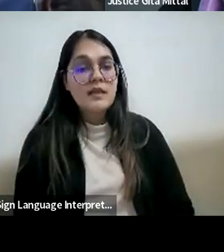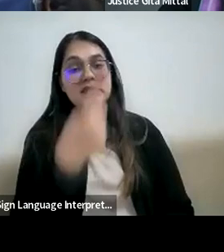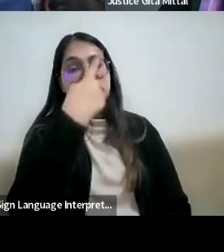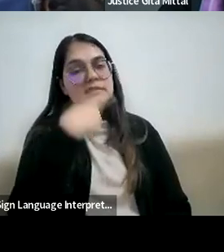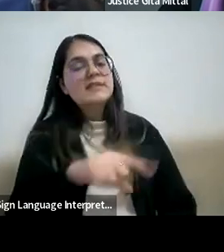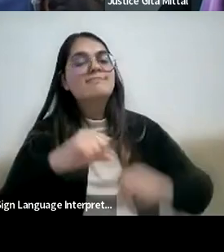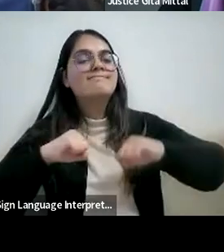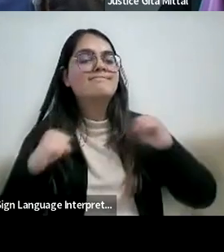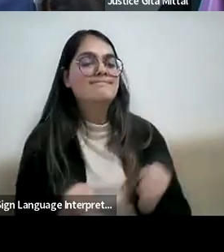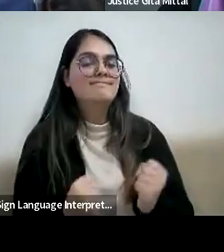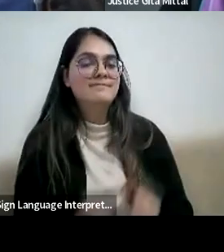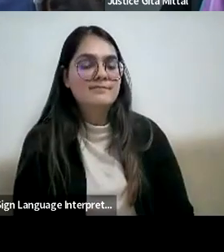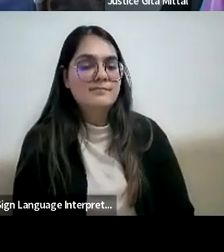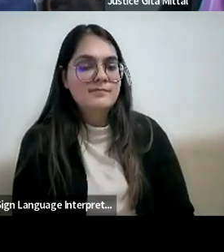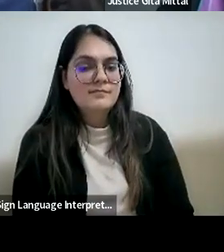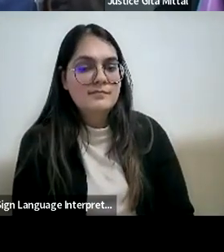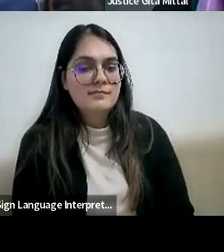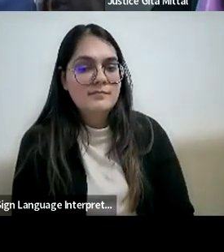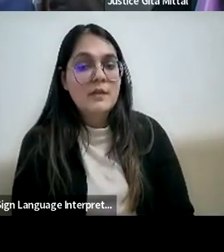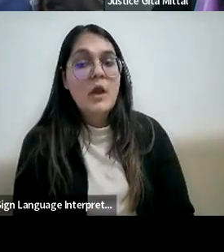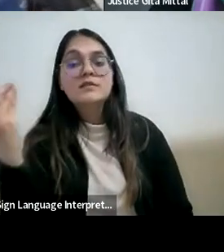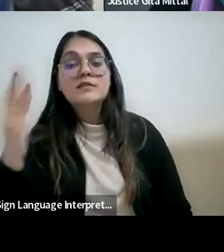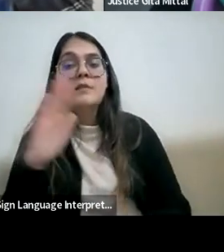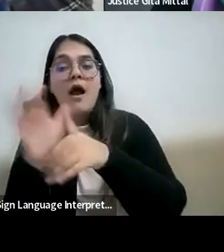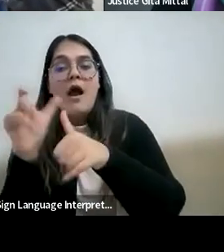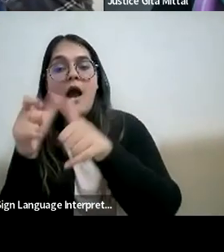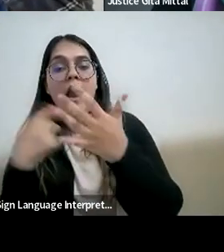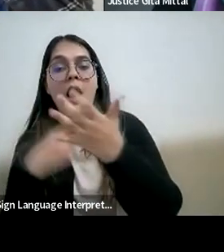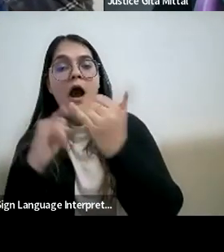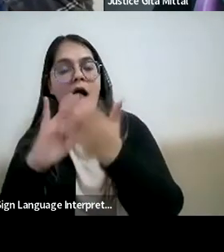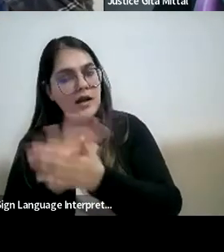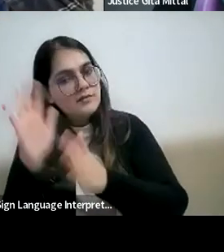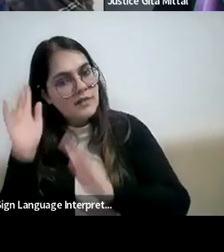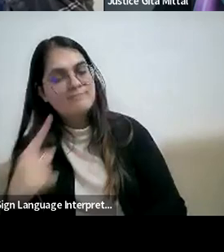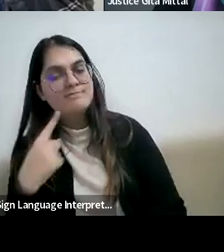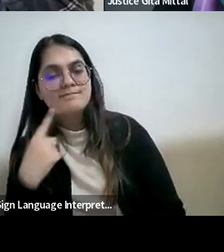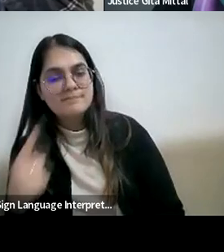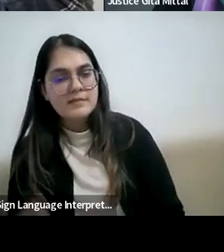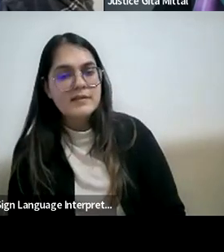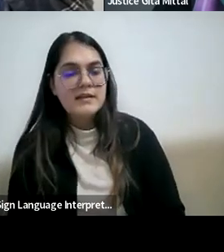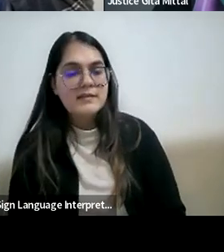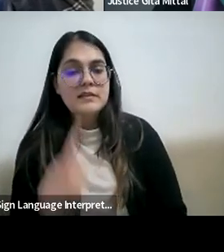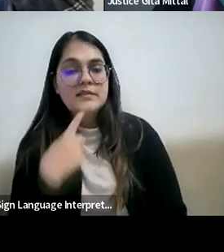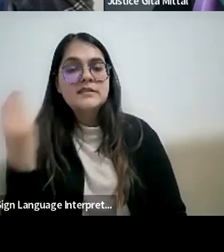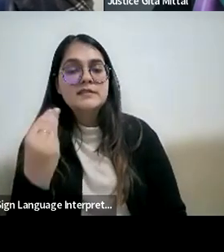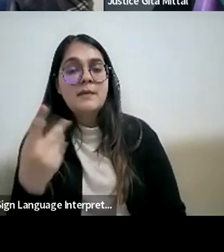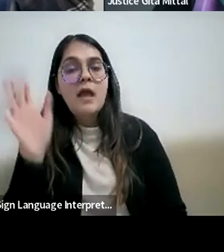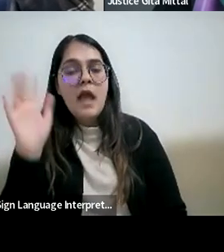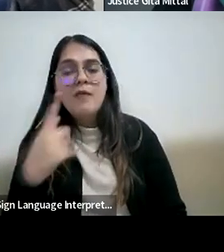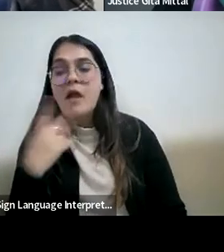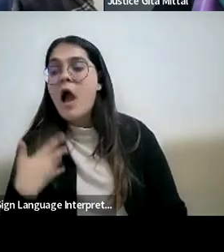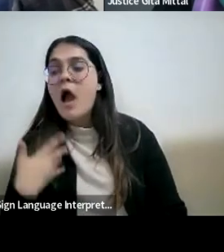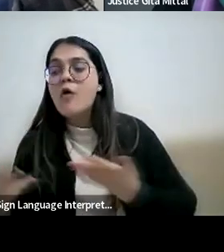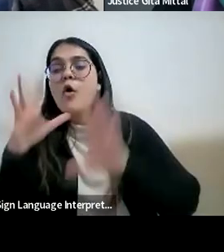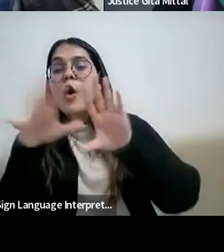the context, and of course, Mr. Mander has also mentioned how they've gone about sort of talking about the